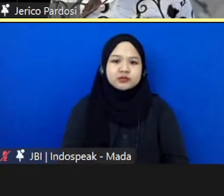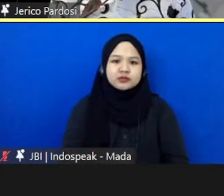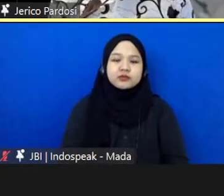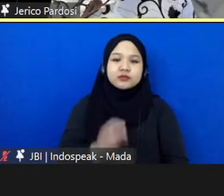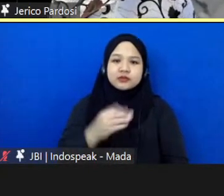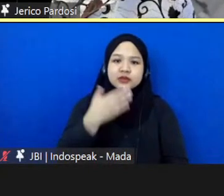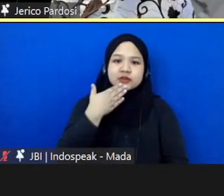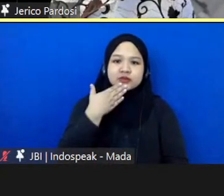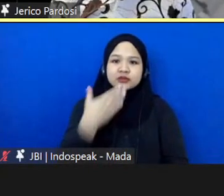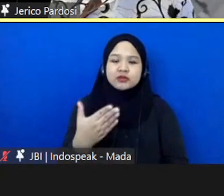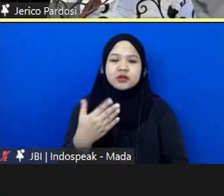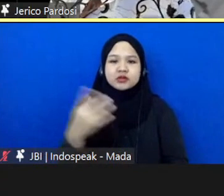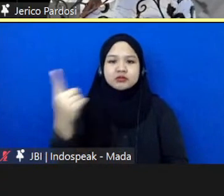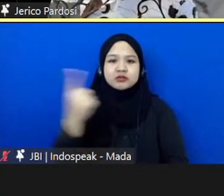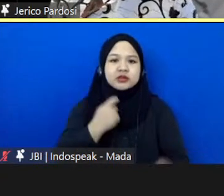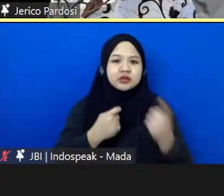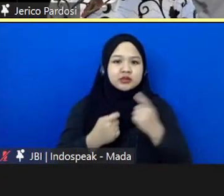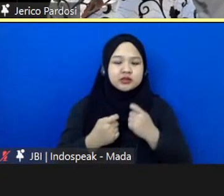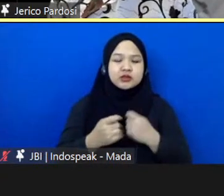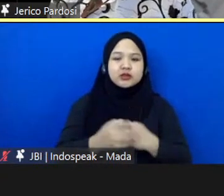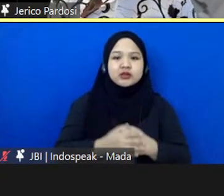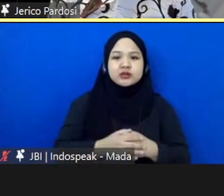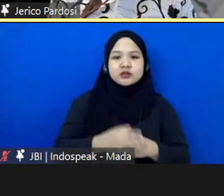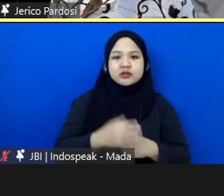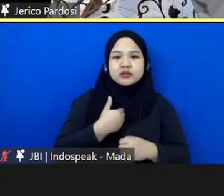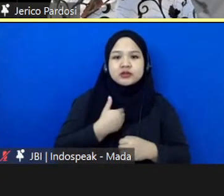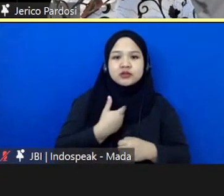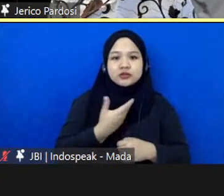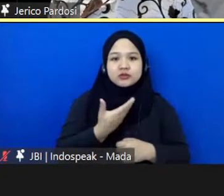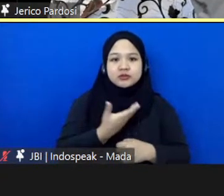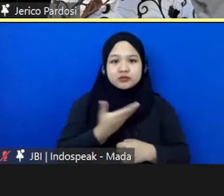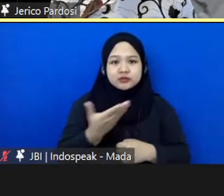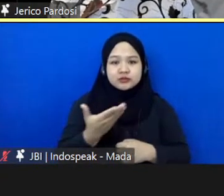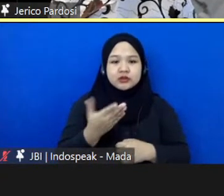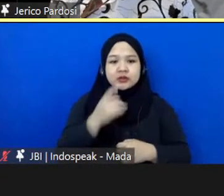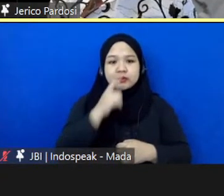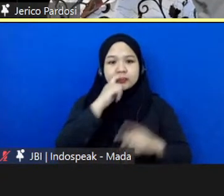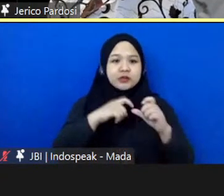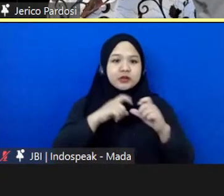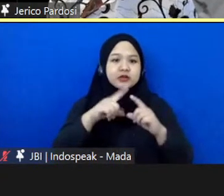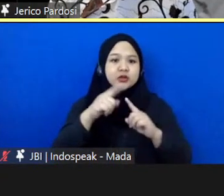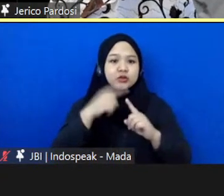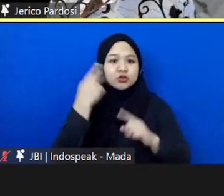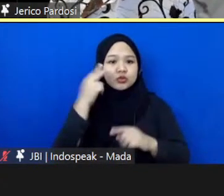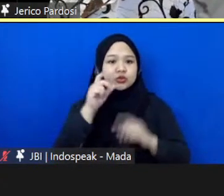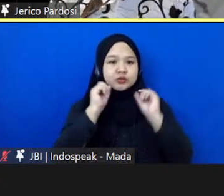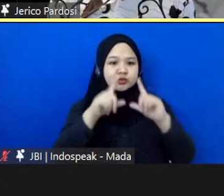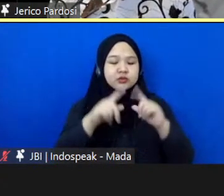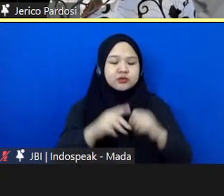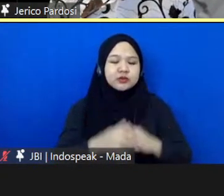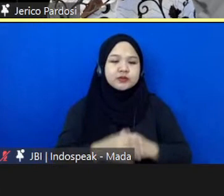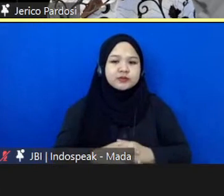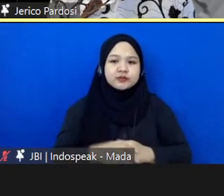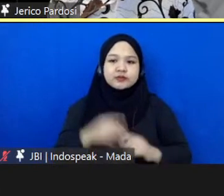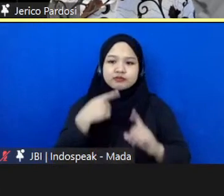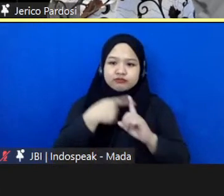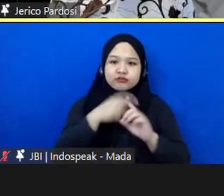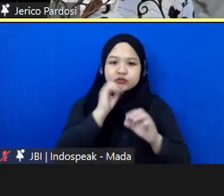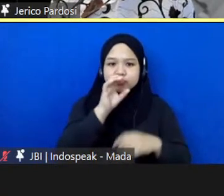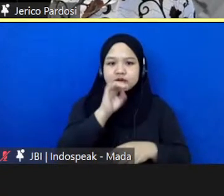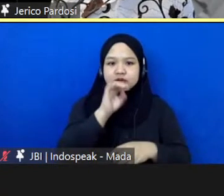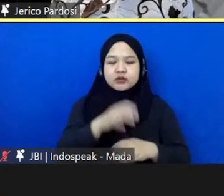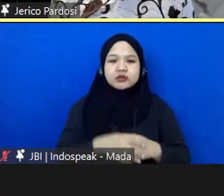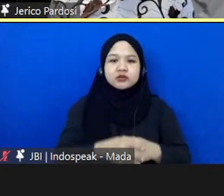Wis, for your questions. And I'll also invite Pasal to add further comments. When you're looking at the global